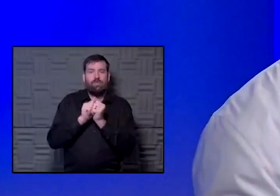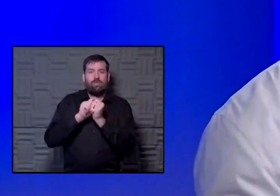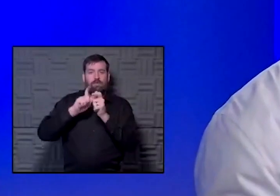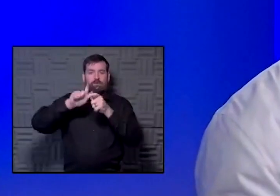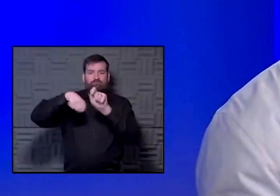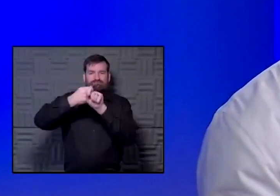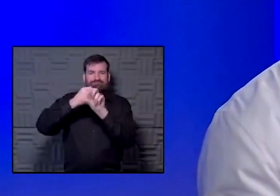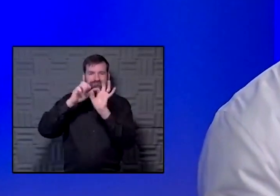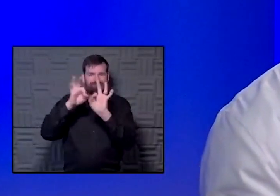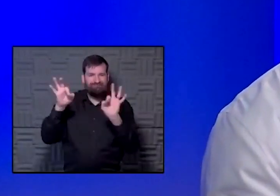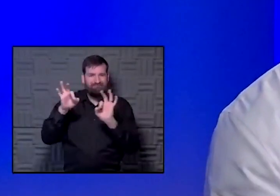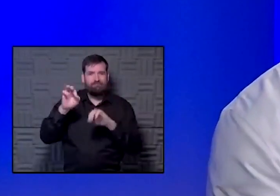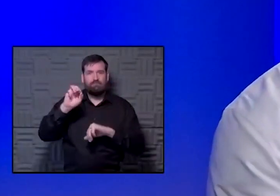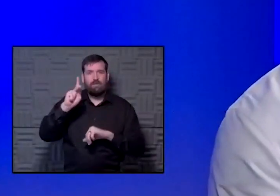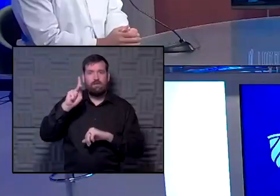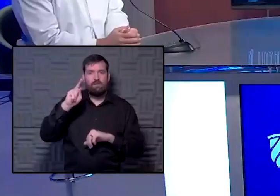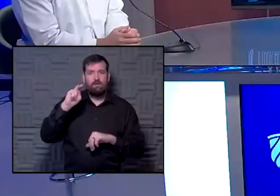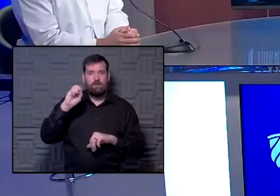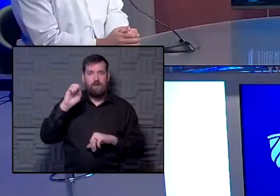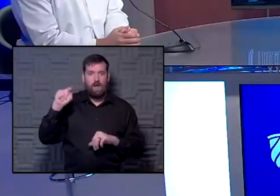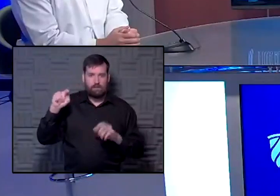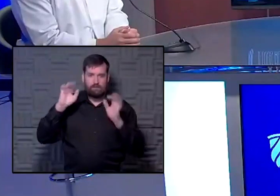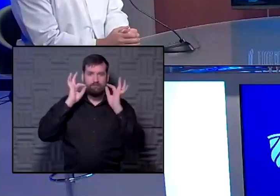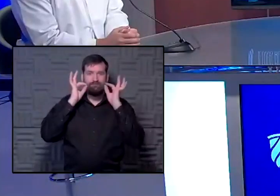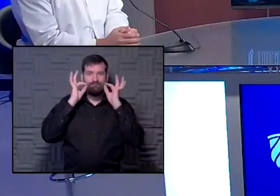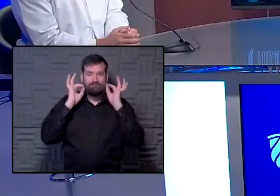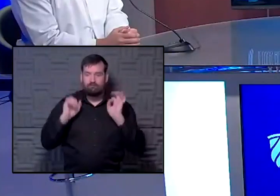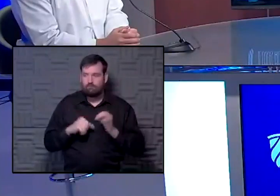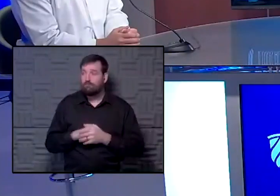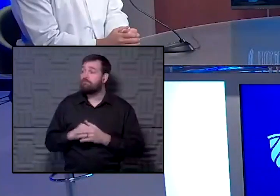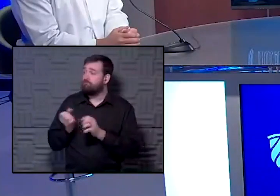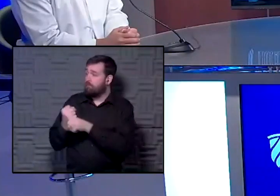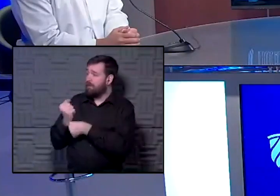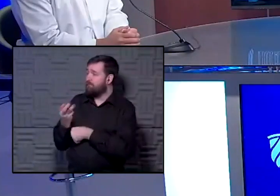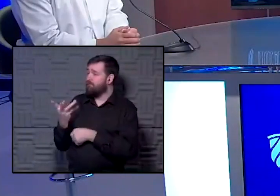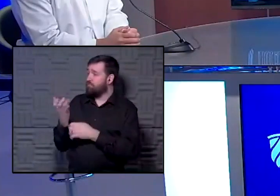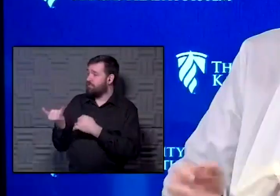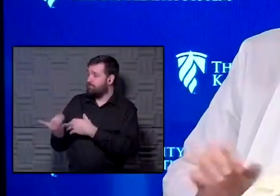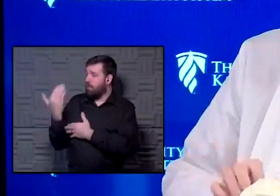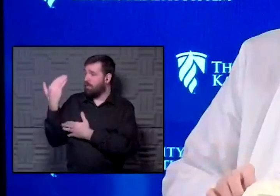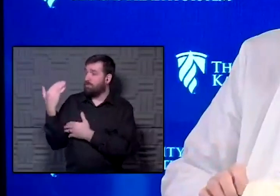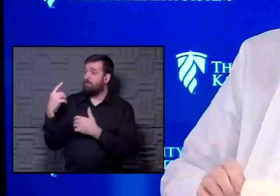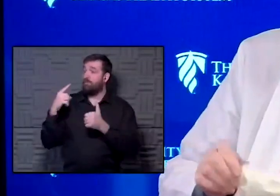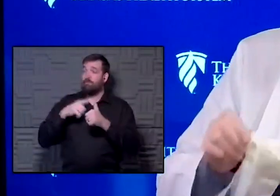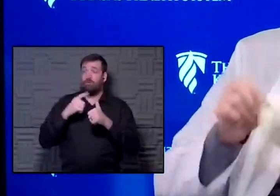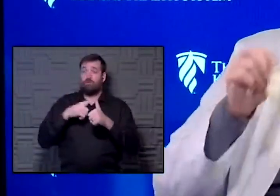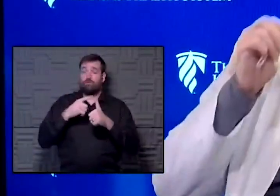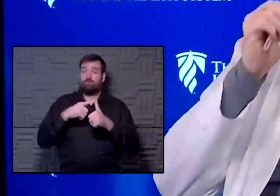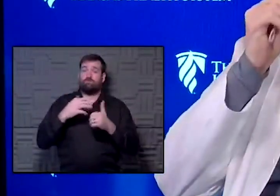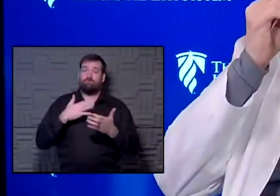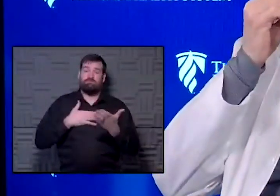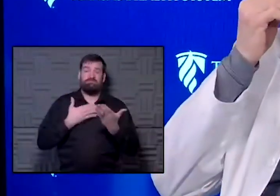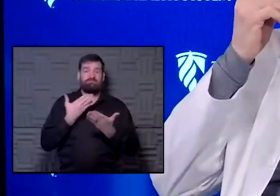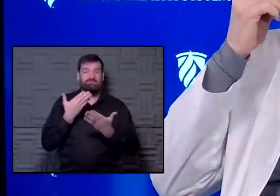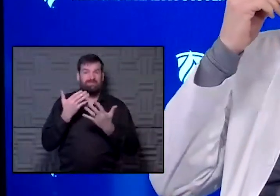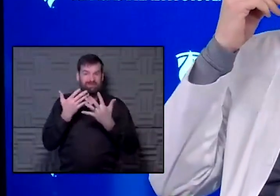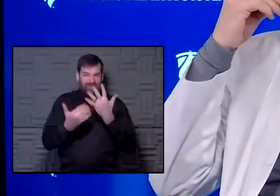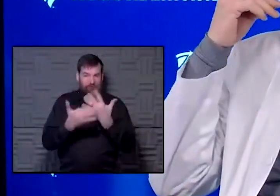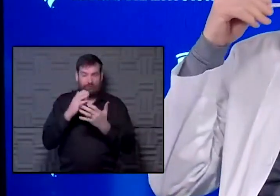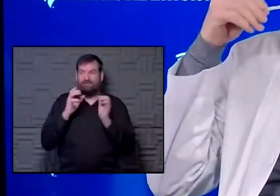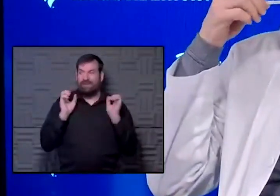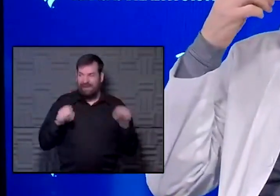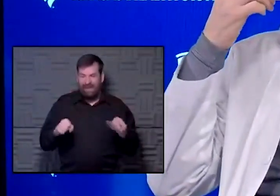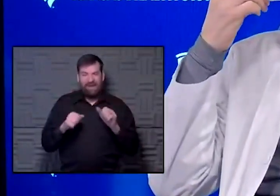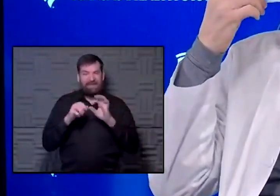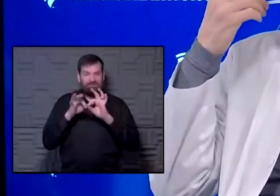better, just as you were talking about. I made a couple of those this morning, and what I've learned is, first of all, my fingers are still nimble enough to tie that little